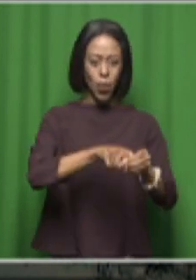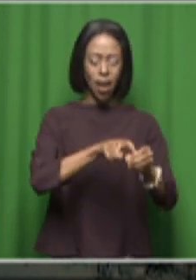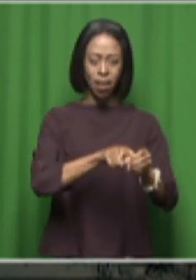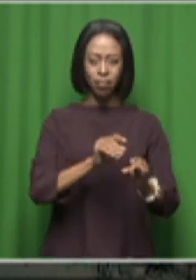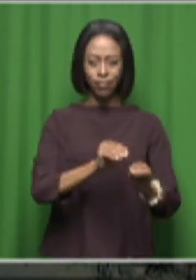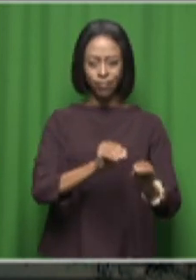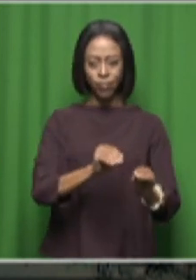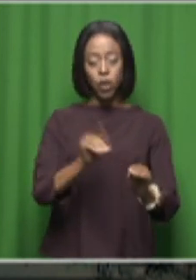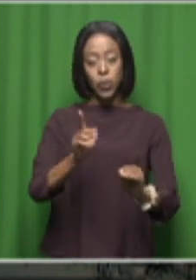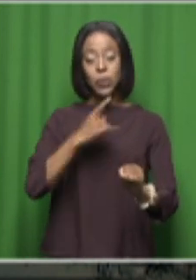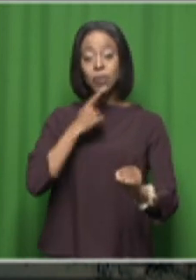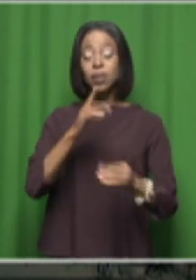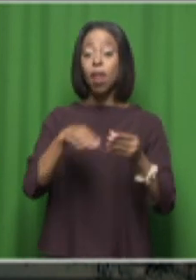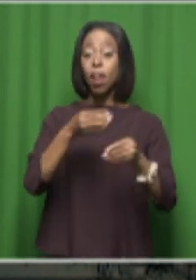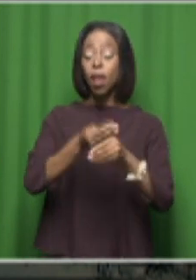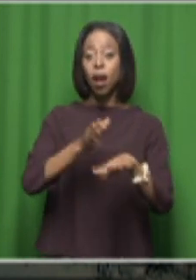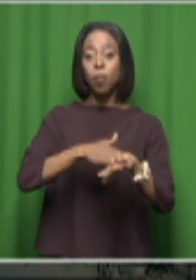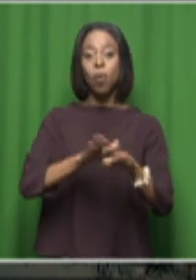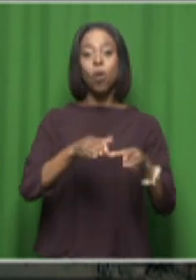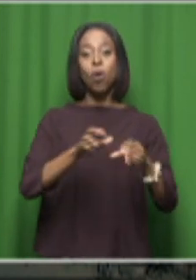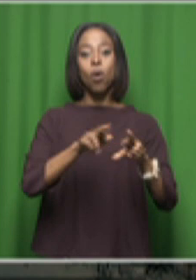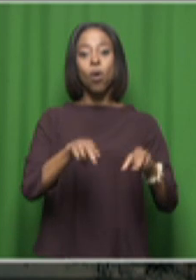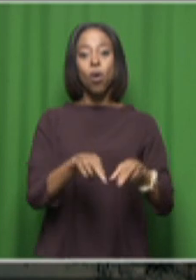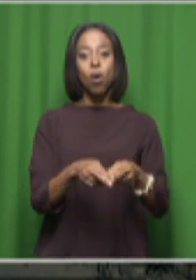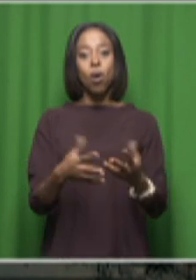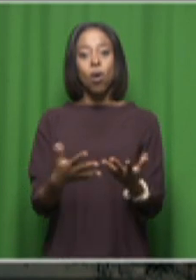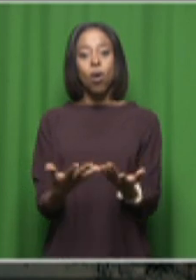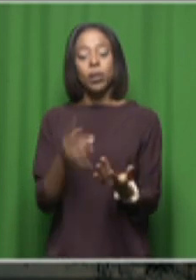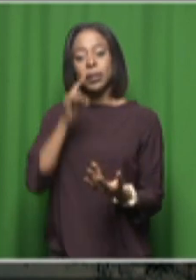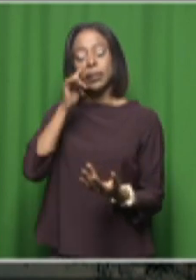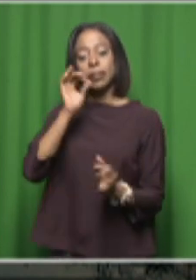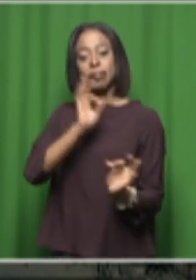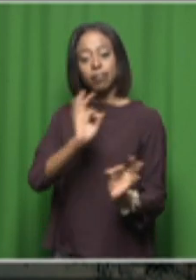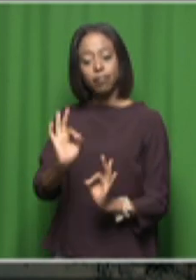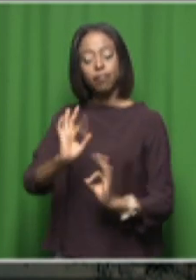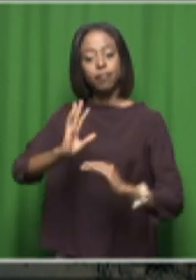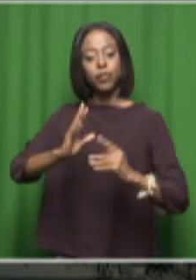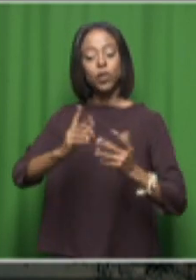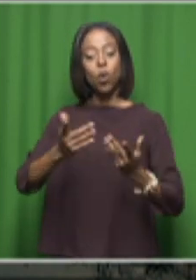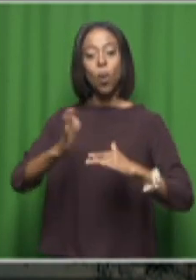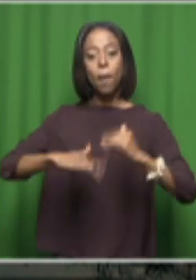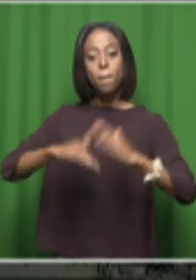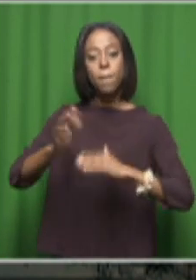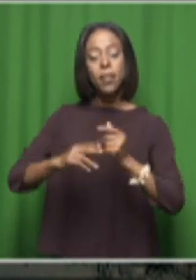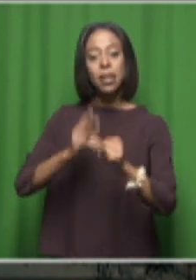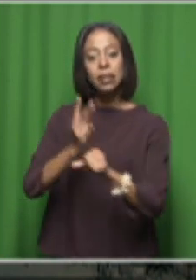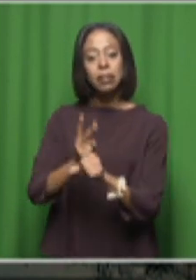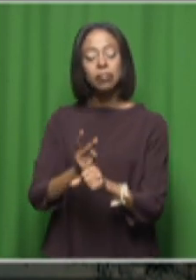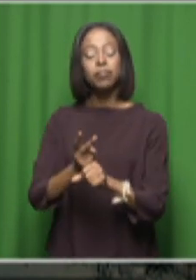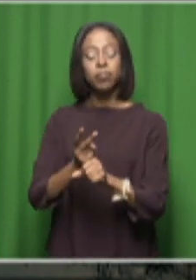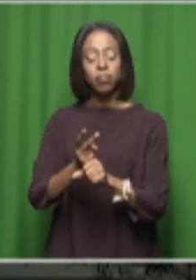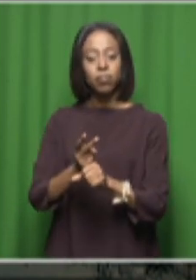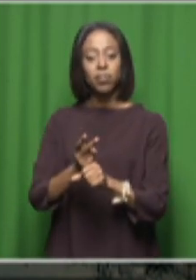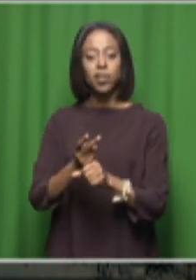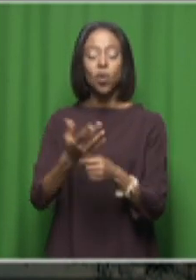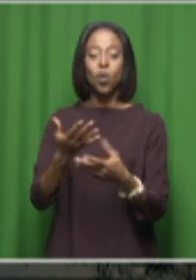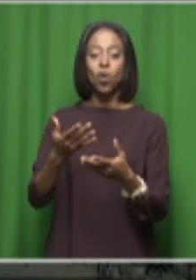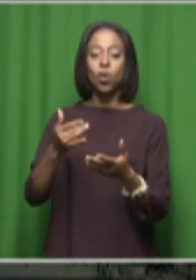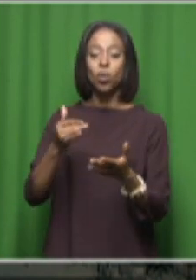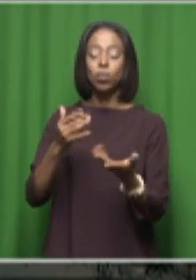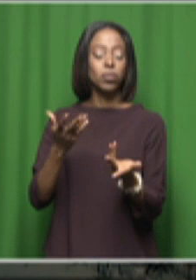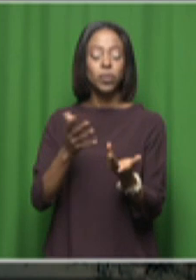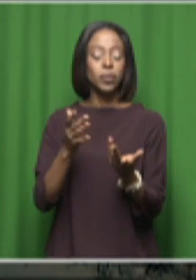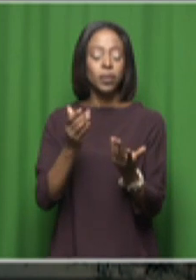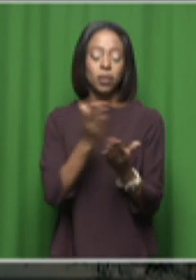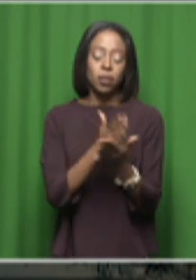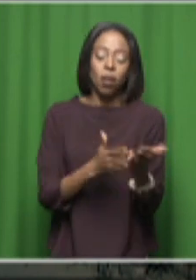about additional classrooms, whether it be prefab or whether they actually get to build these brick and mortar additional facilities in